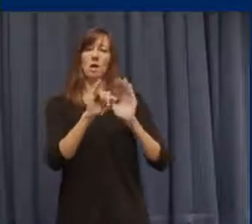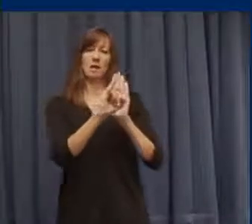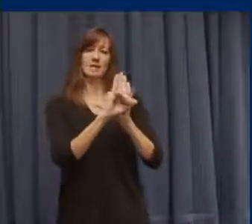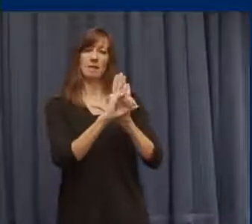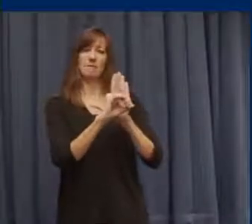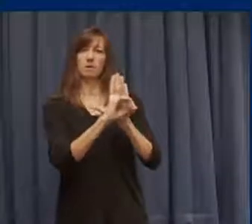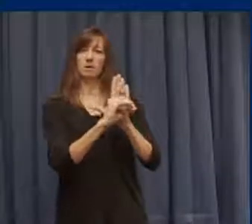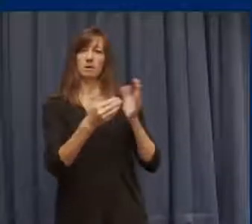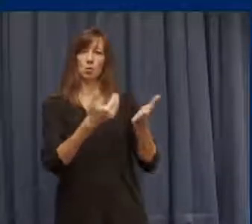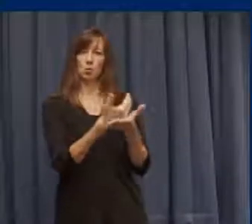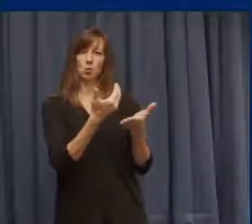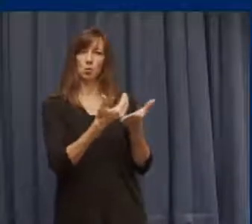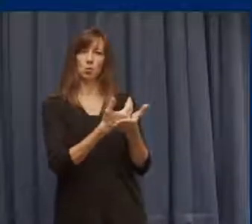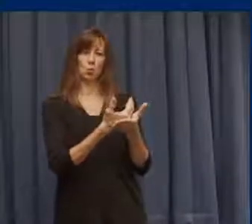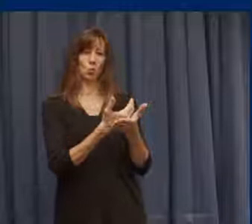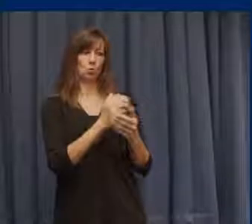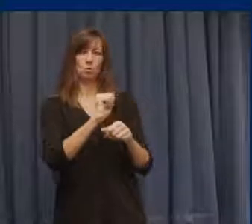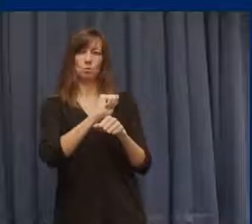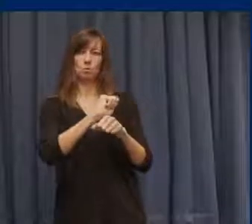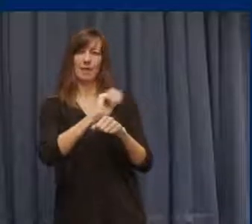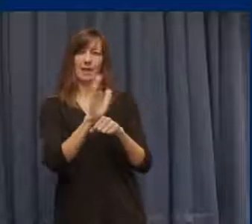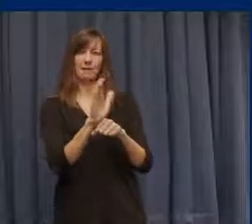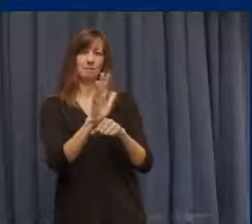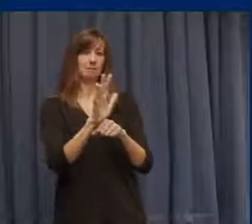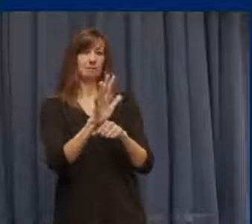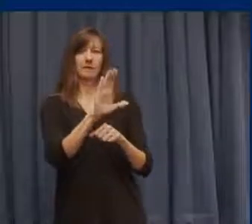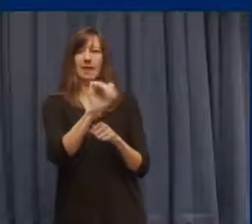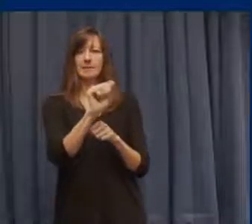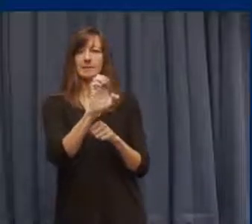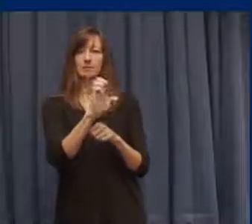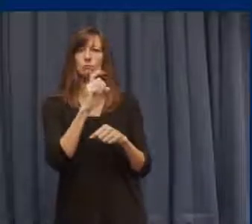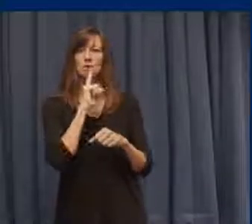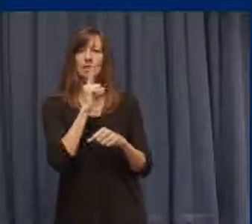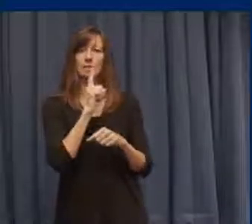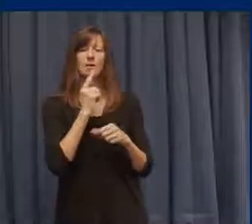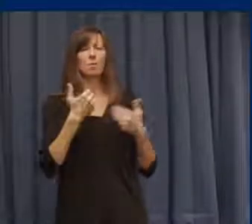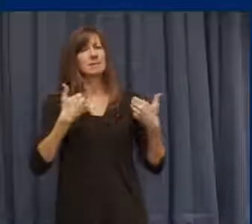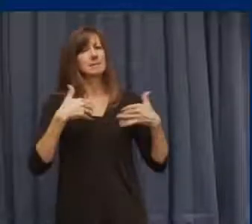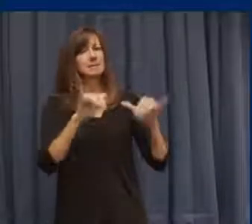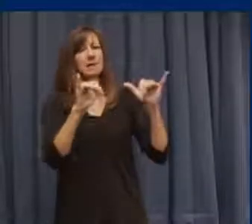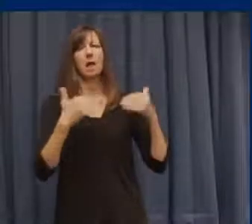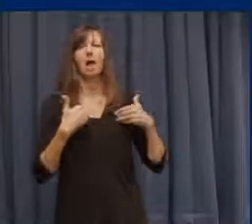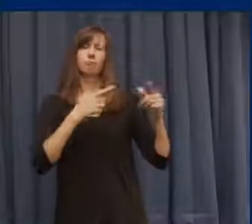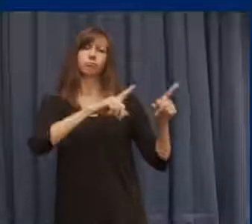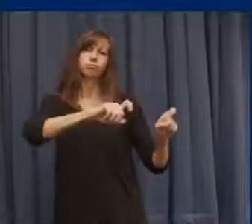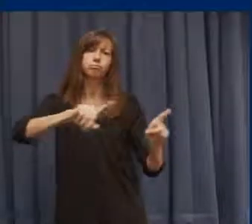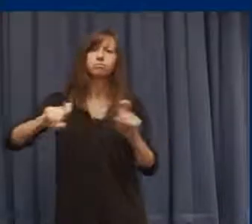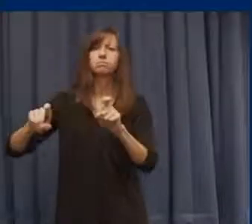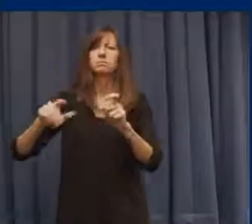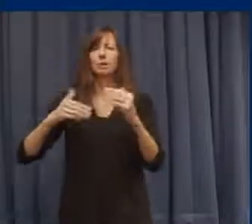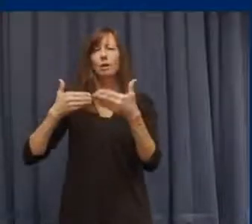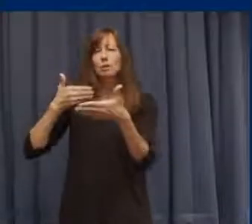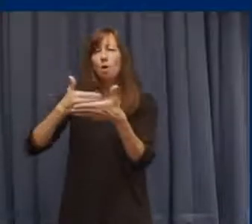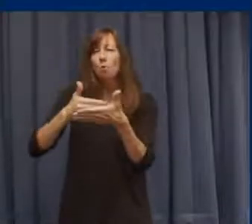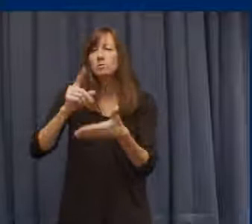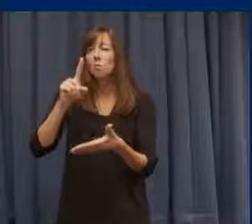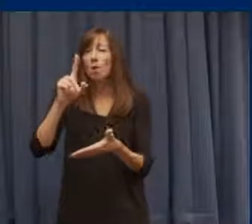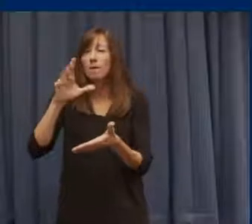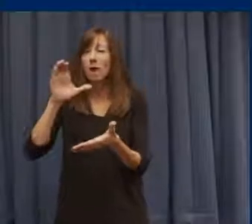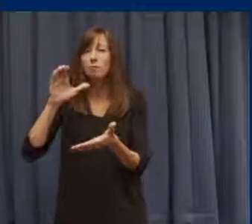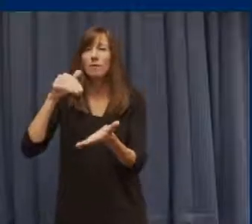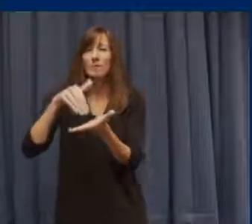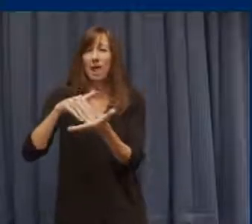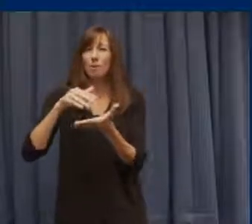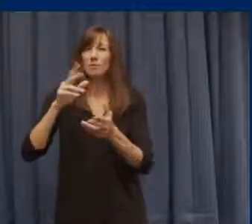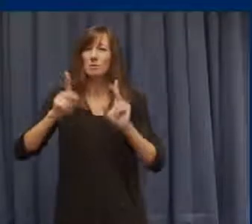testing capacity. We still very much have a robust testing capacity. We're approaching 100,000 tested total, and we can